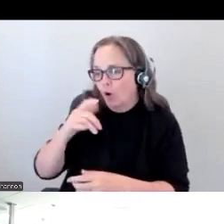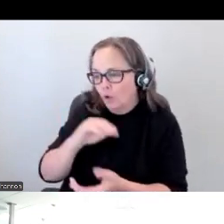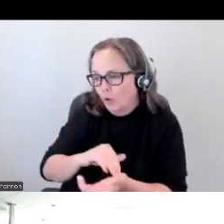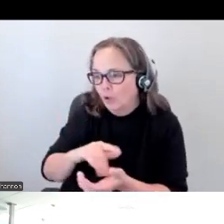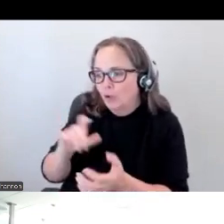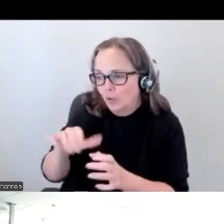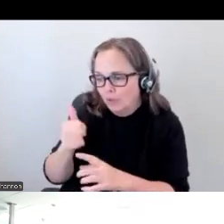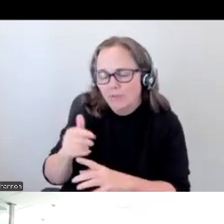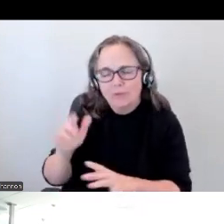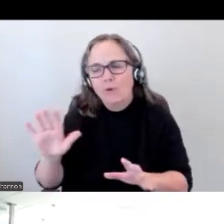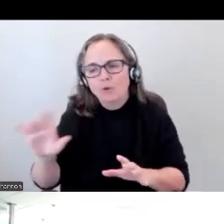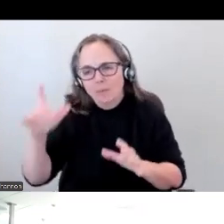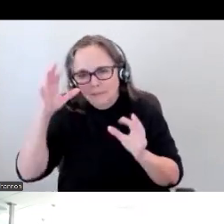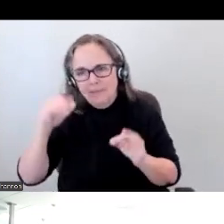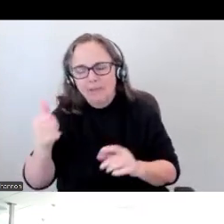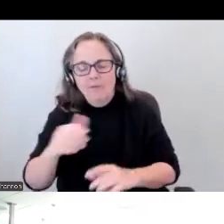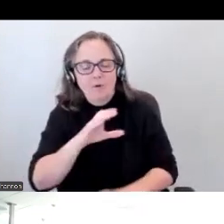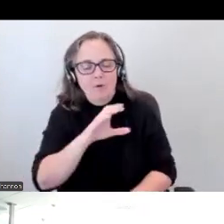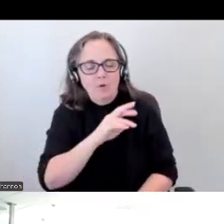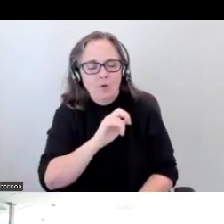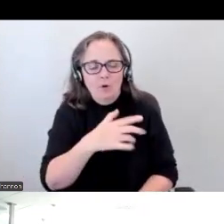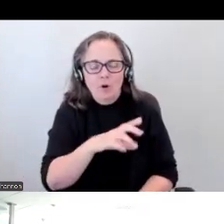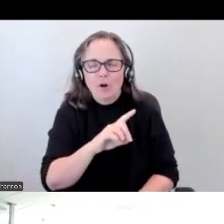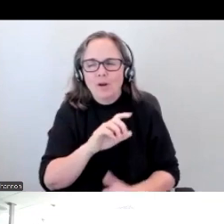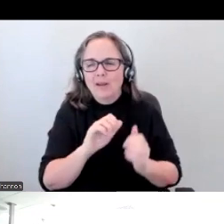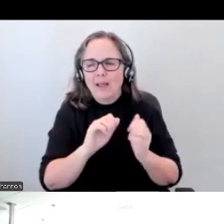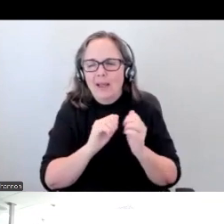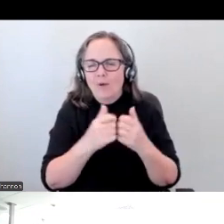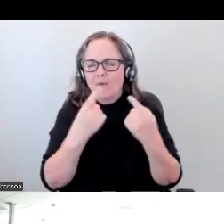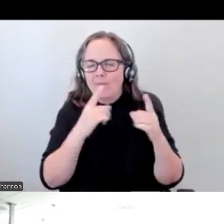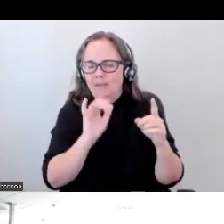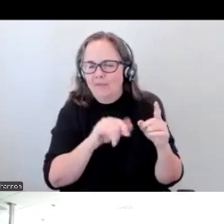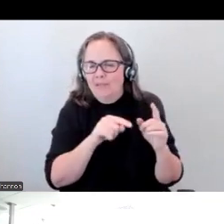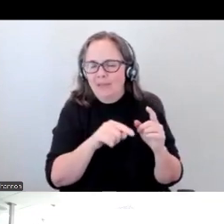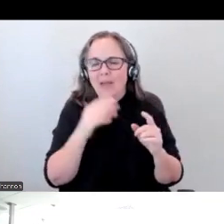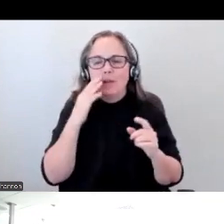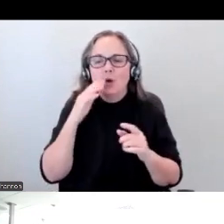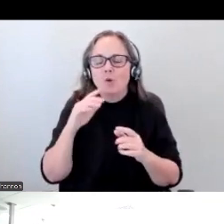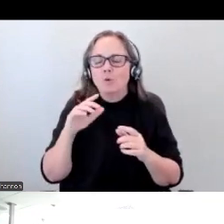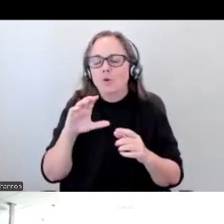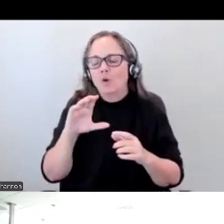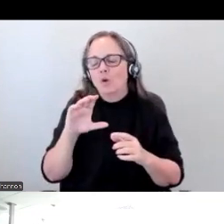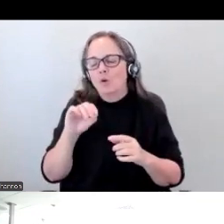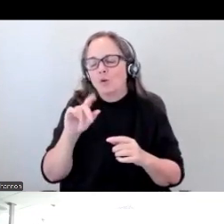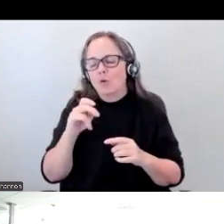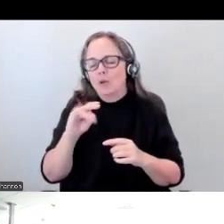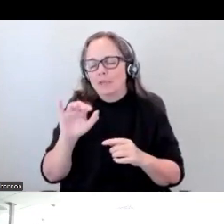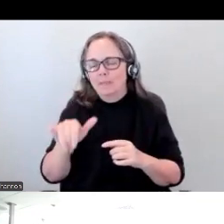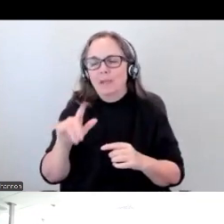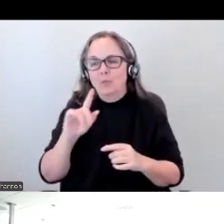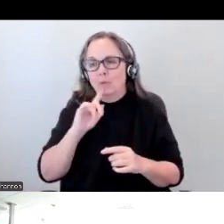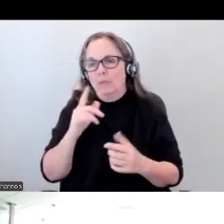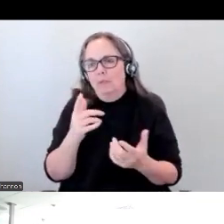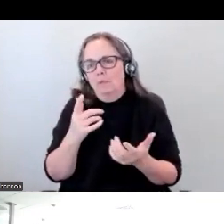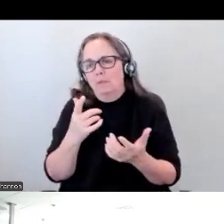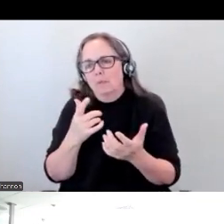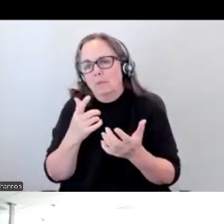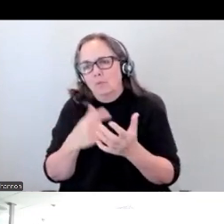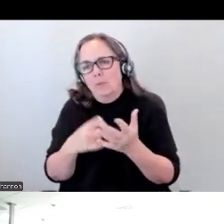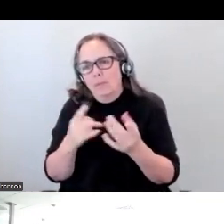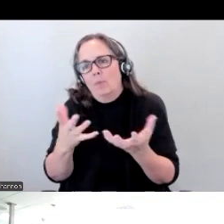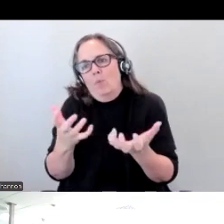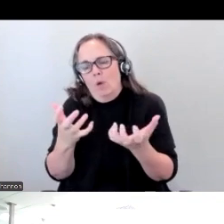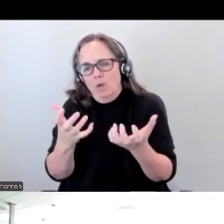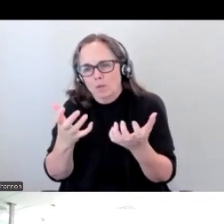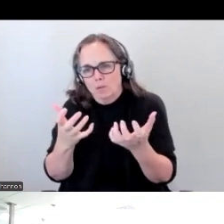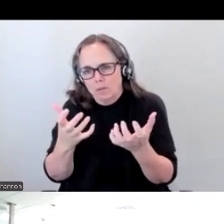do it yourself. So with the Cologuard, how effective is this? I know that colonoscopies really are the gold standard for screenings, but